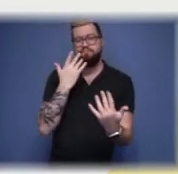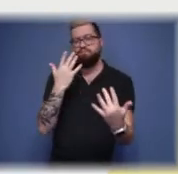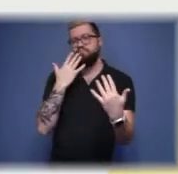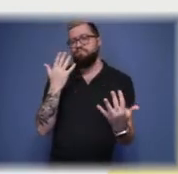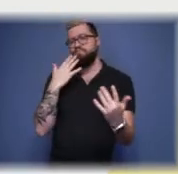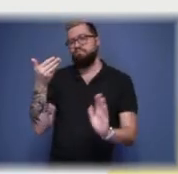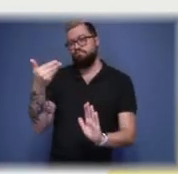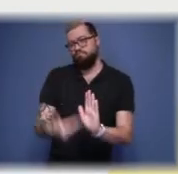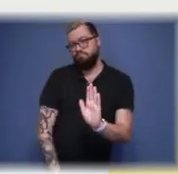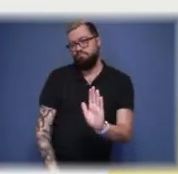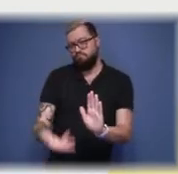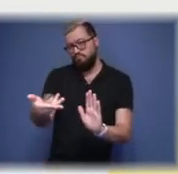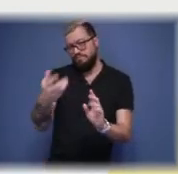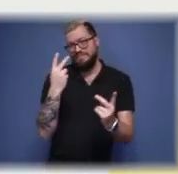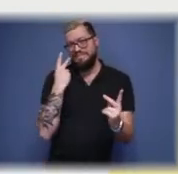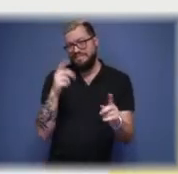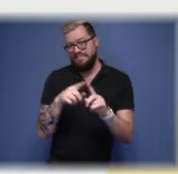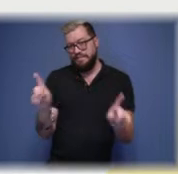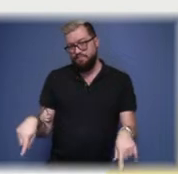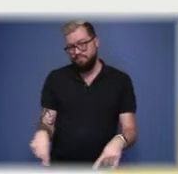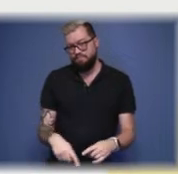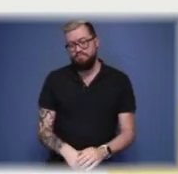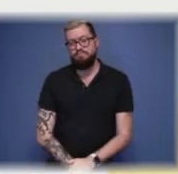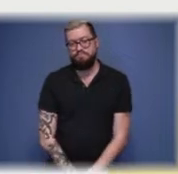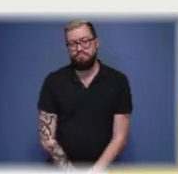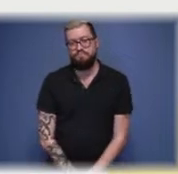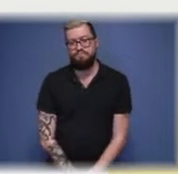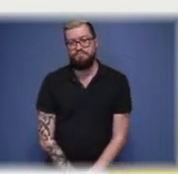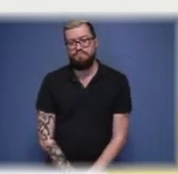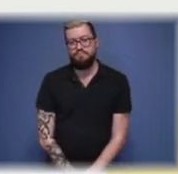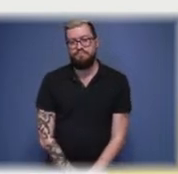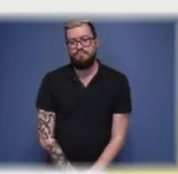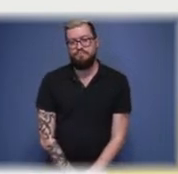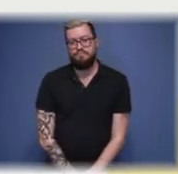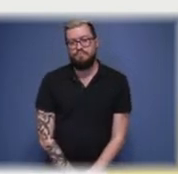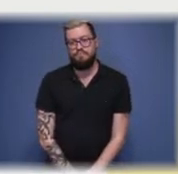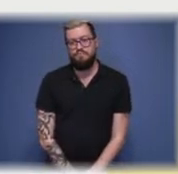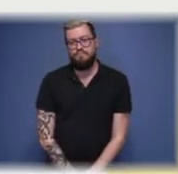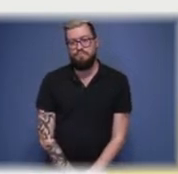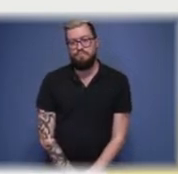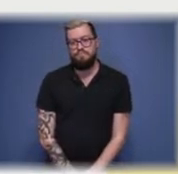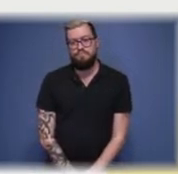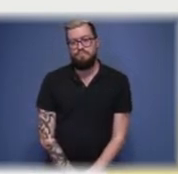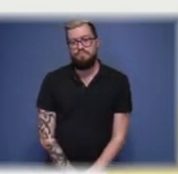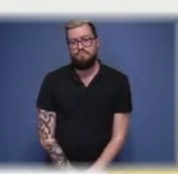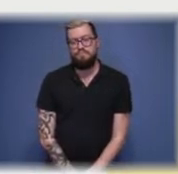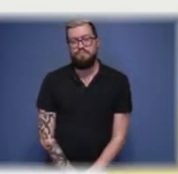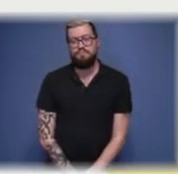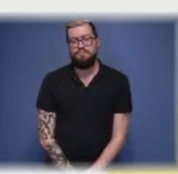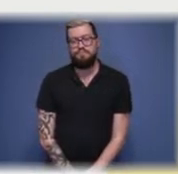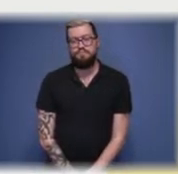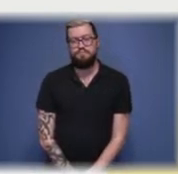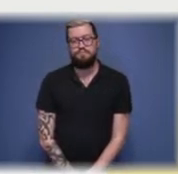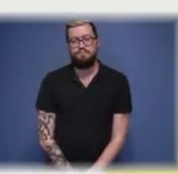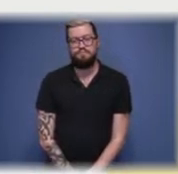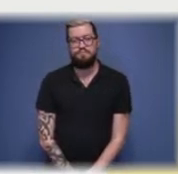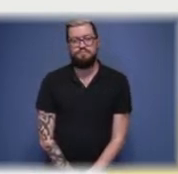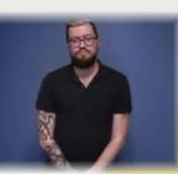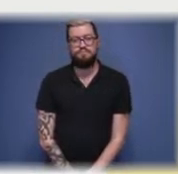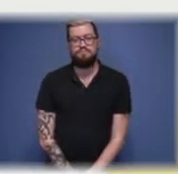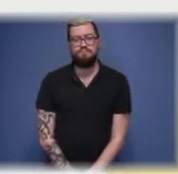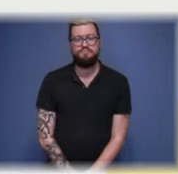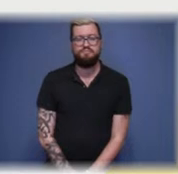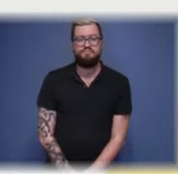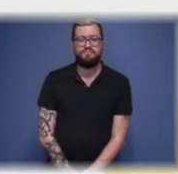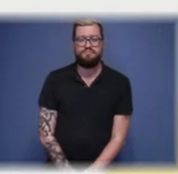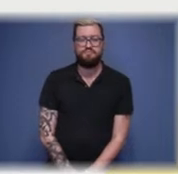la. La la la la la la la. La la la la la la la. La la la